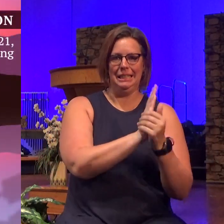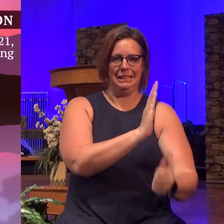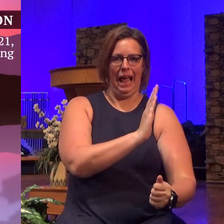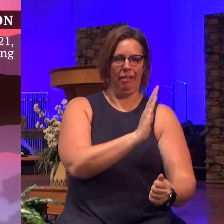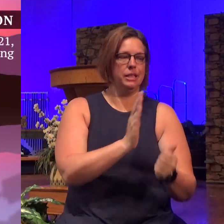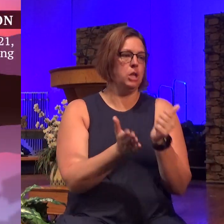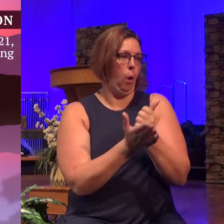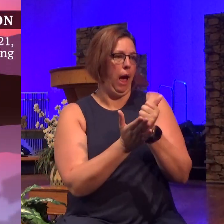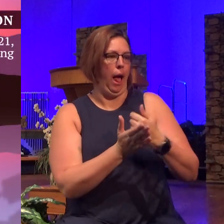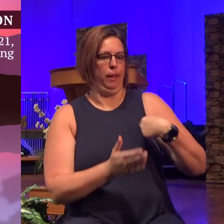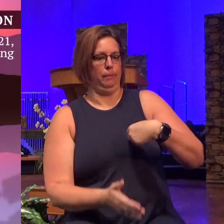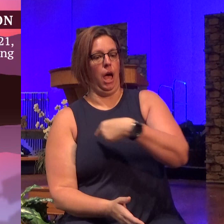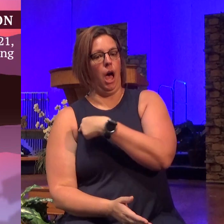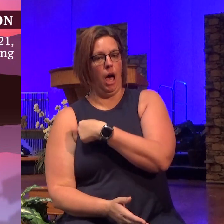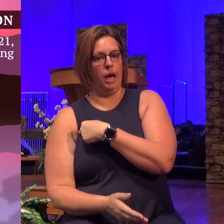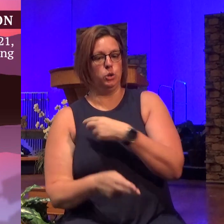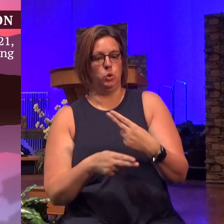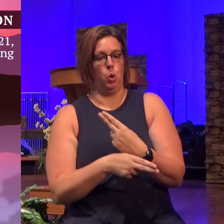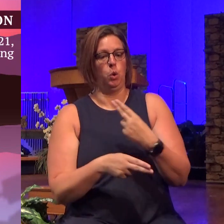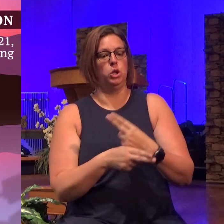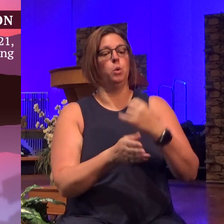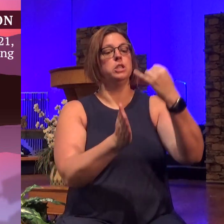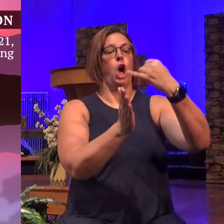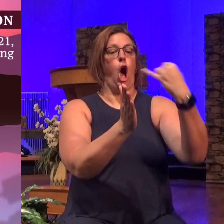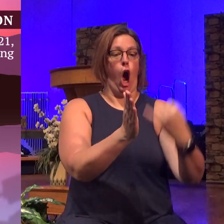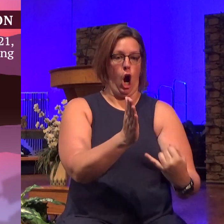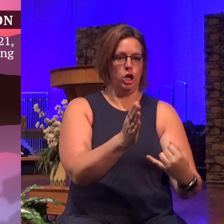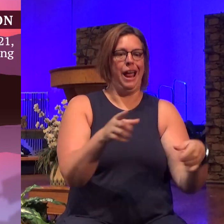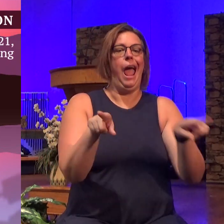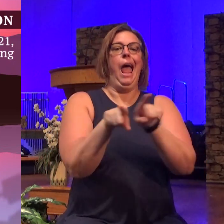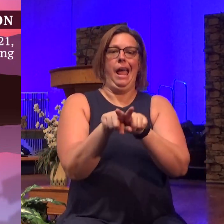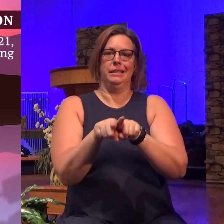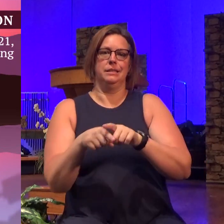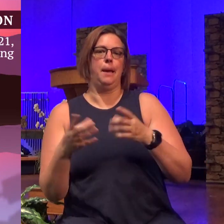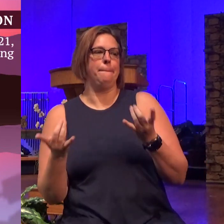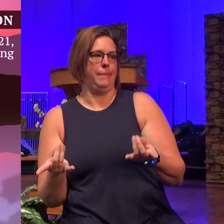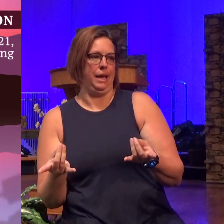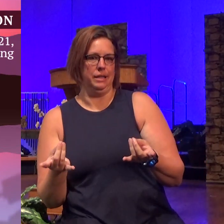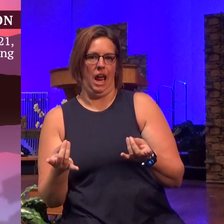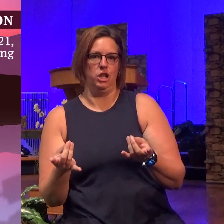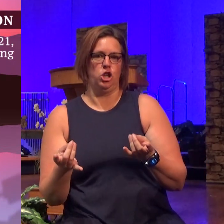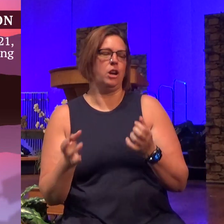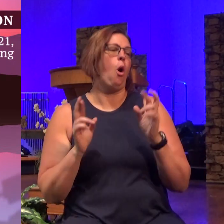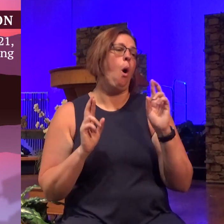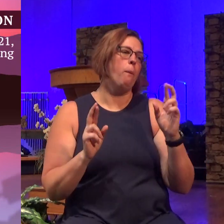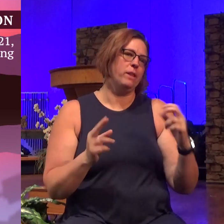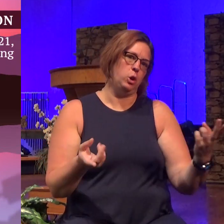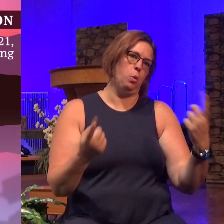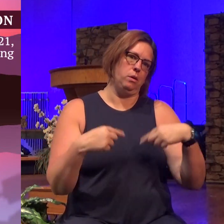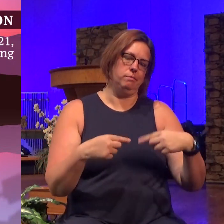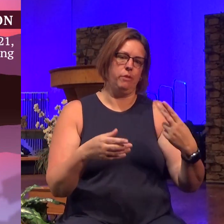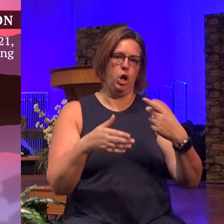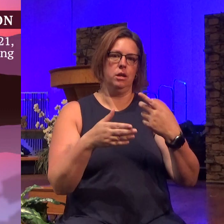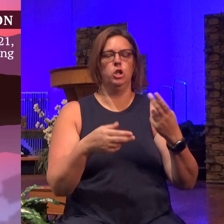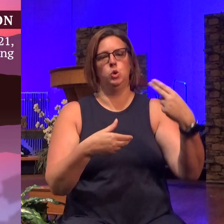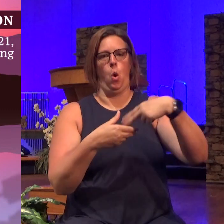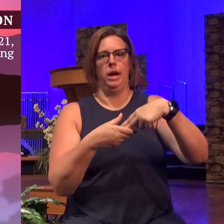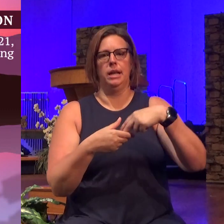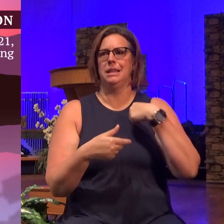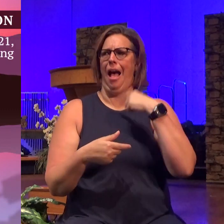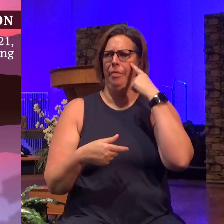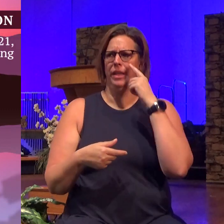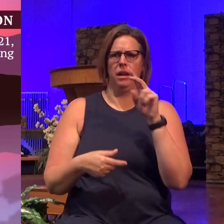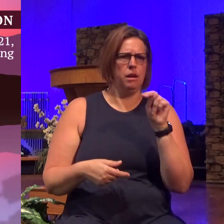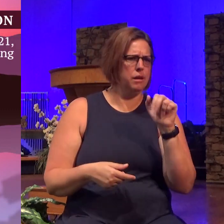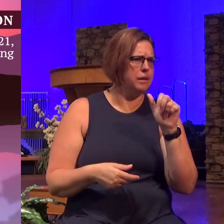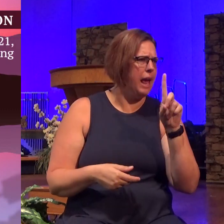help us all to use art as a meditation. And so we hope that you will plan to be with us for that wonderful workshop. I think Nadine is